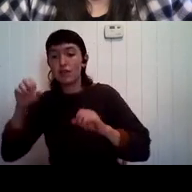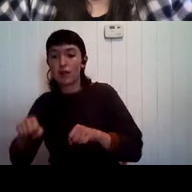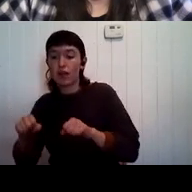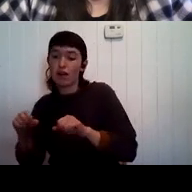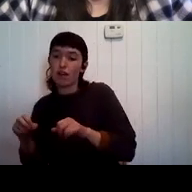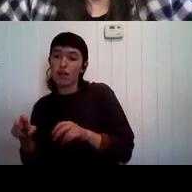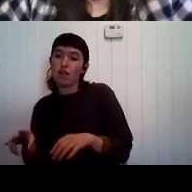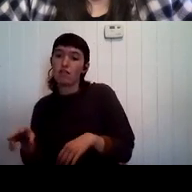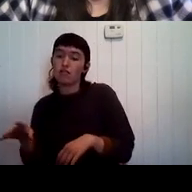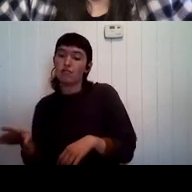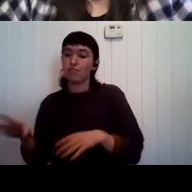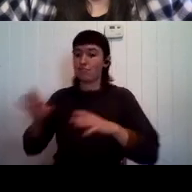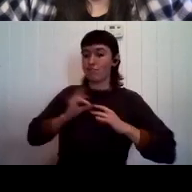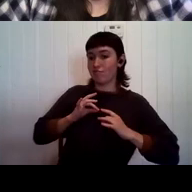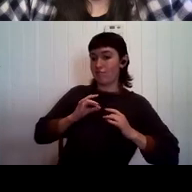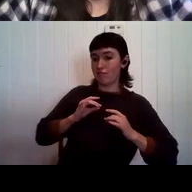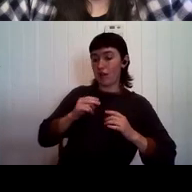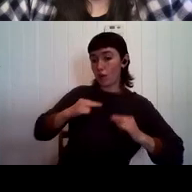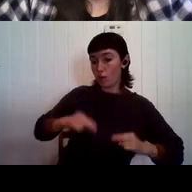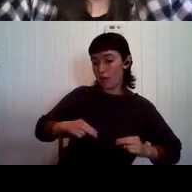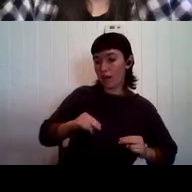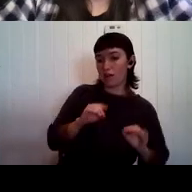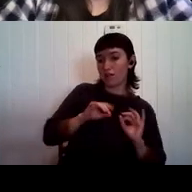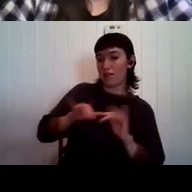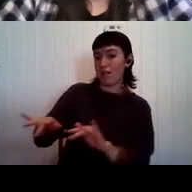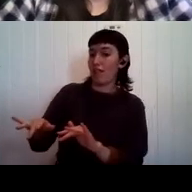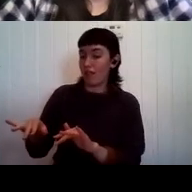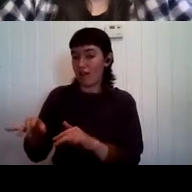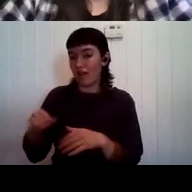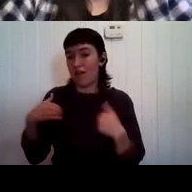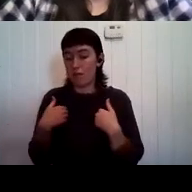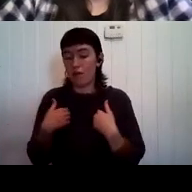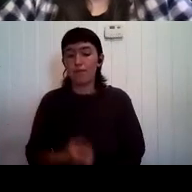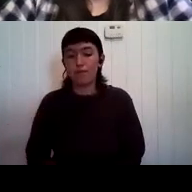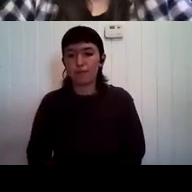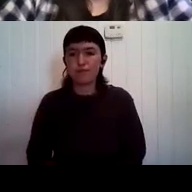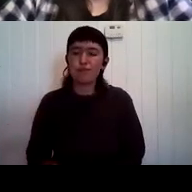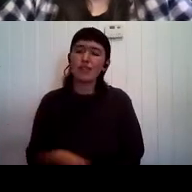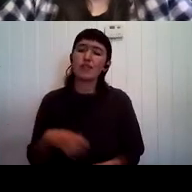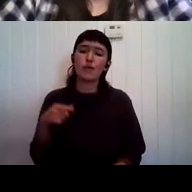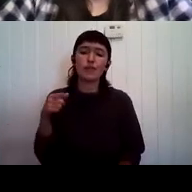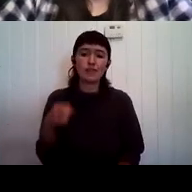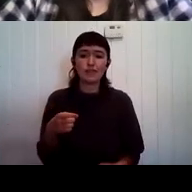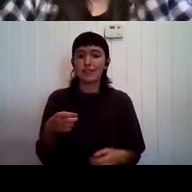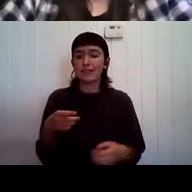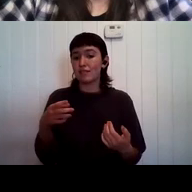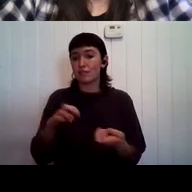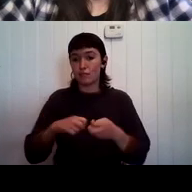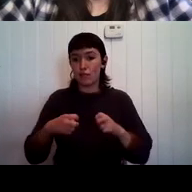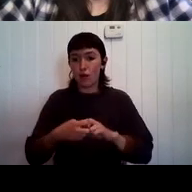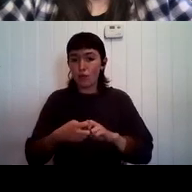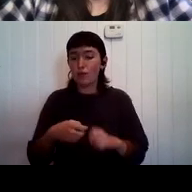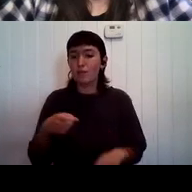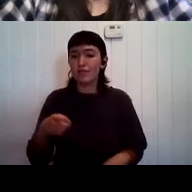is a terrible situation. If you think about it, not only is it stressful for animals and for people, but this is